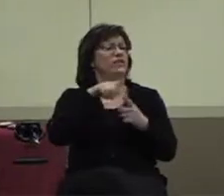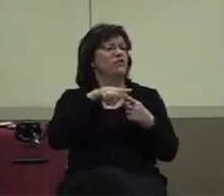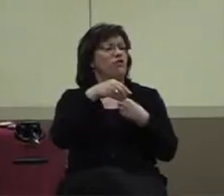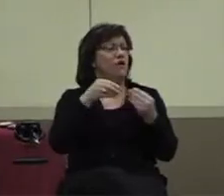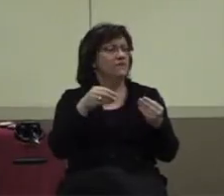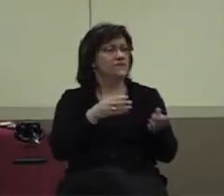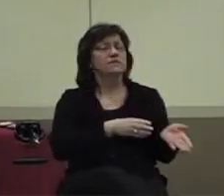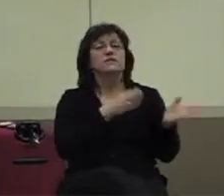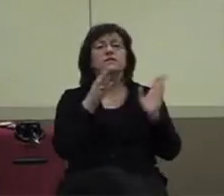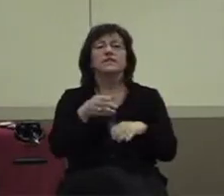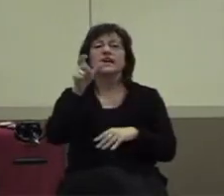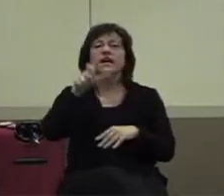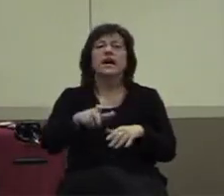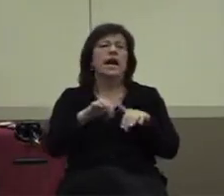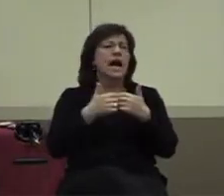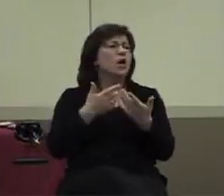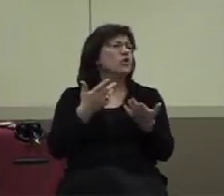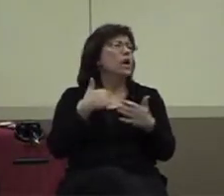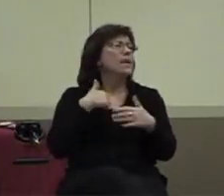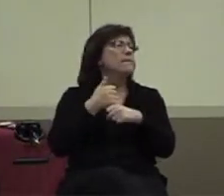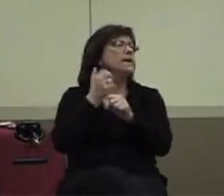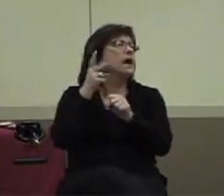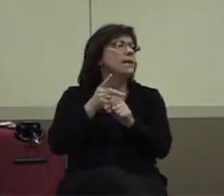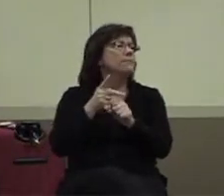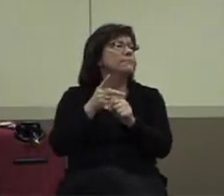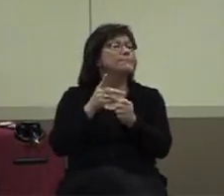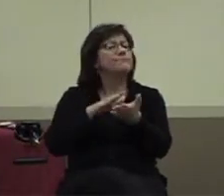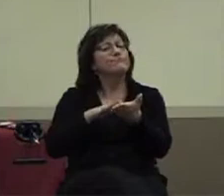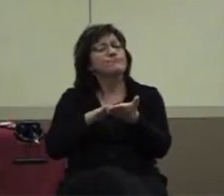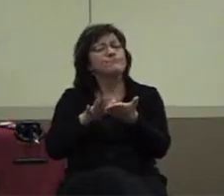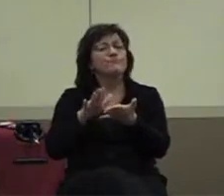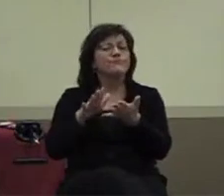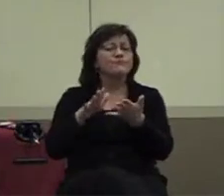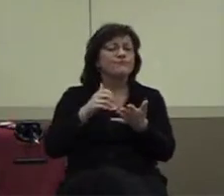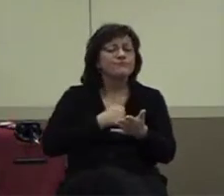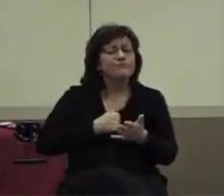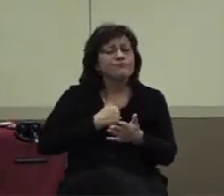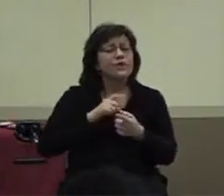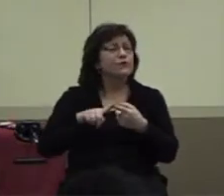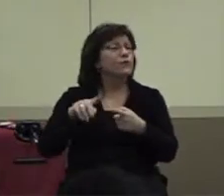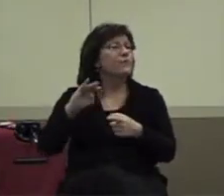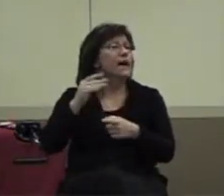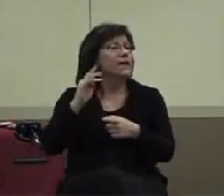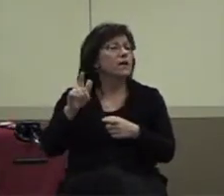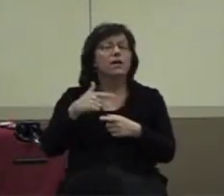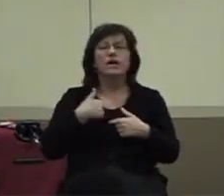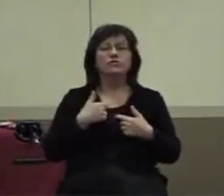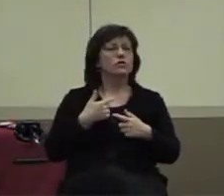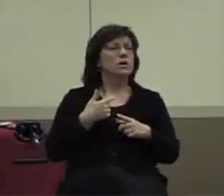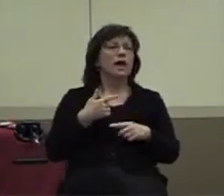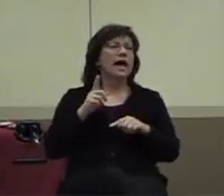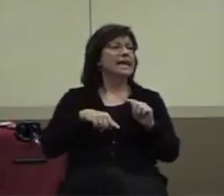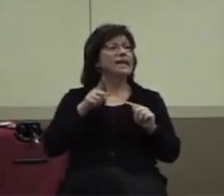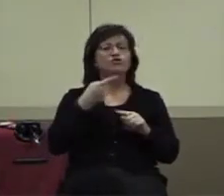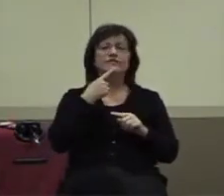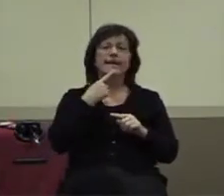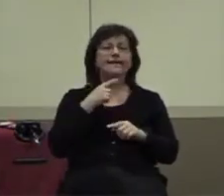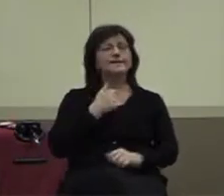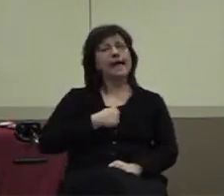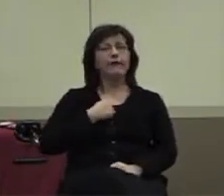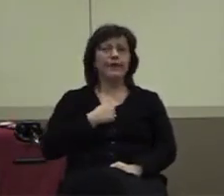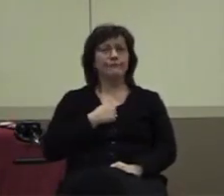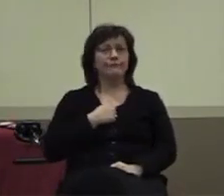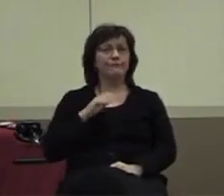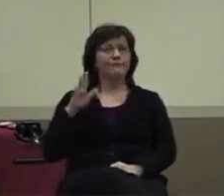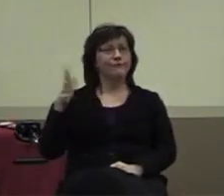to Michael. I hit Michael. I can't just say sorry. I have to do some kind of restitution. So you have the